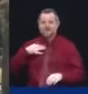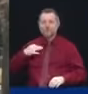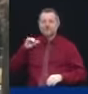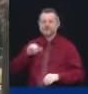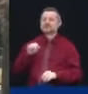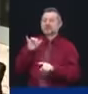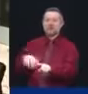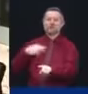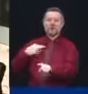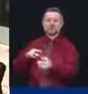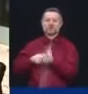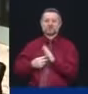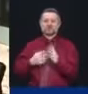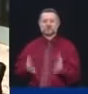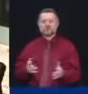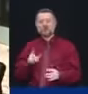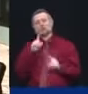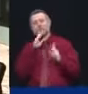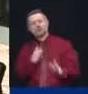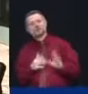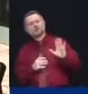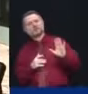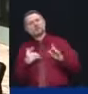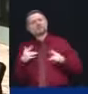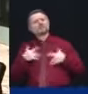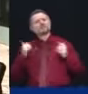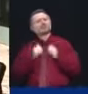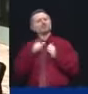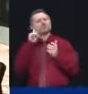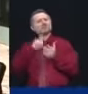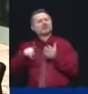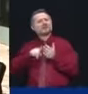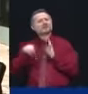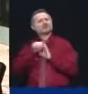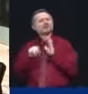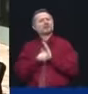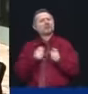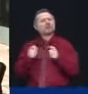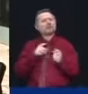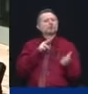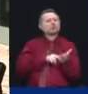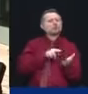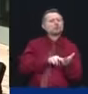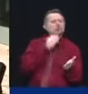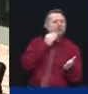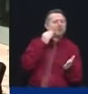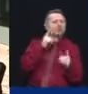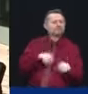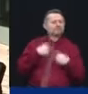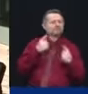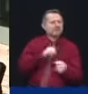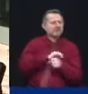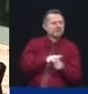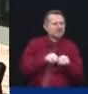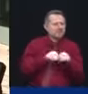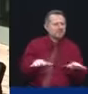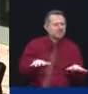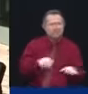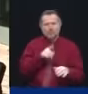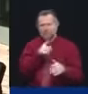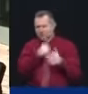volunteered. What's the status of the investigation into the state's handling of nursing homes throughout this pandemic, and what have you handed over to